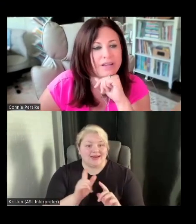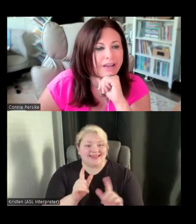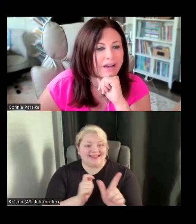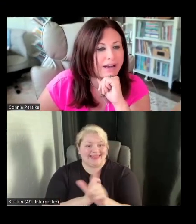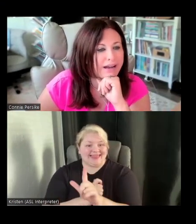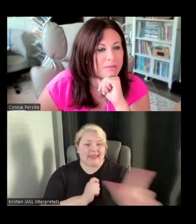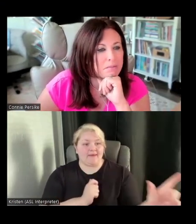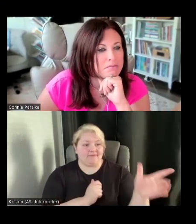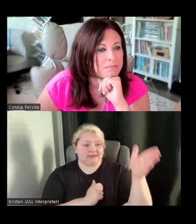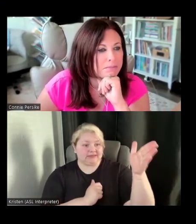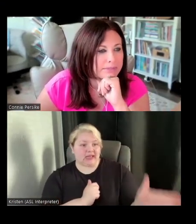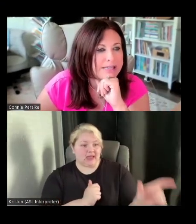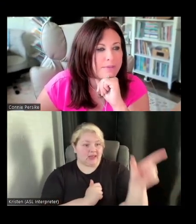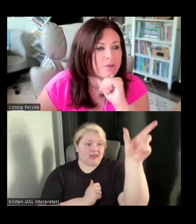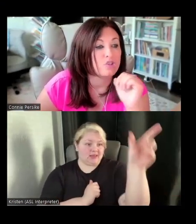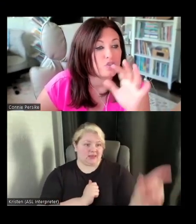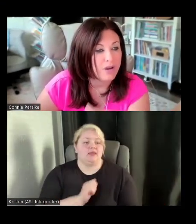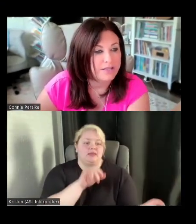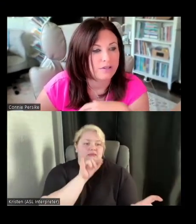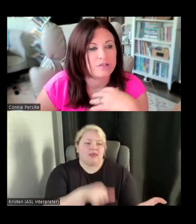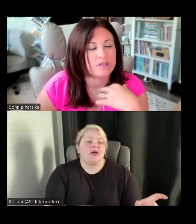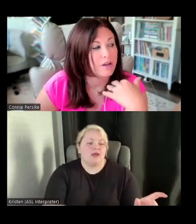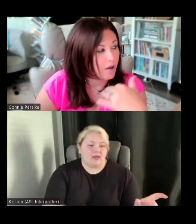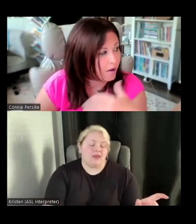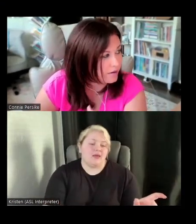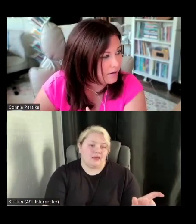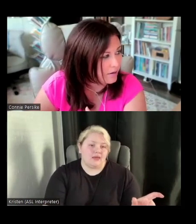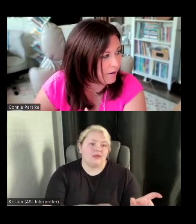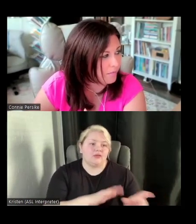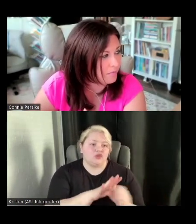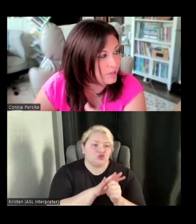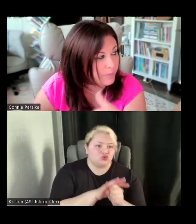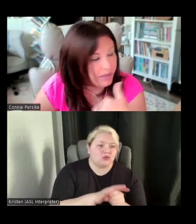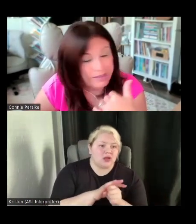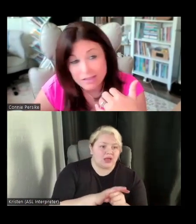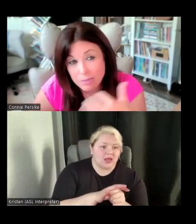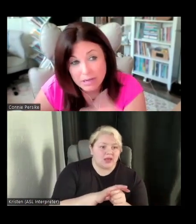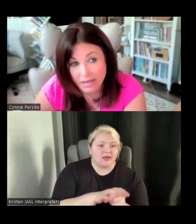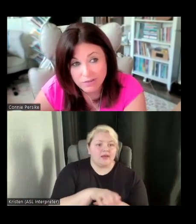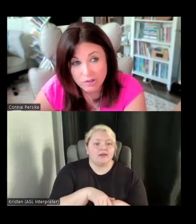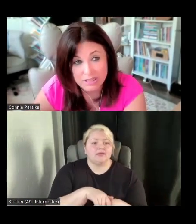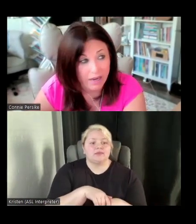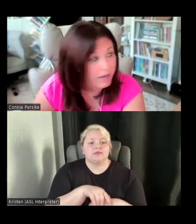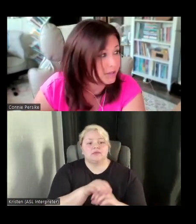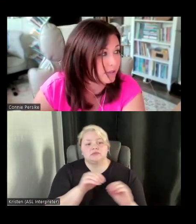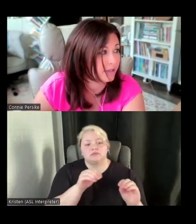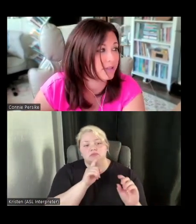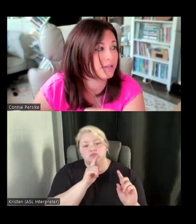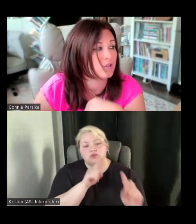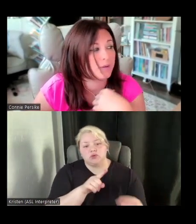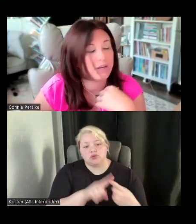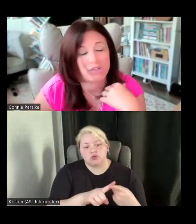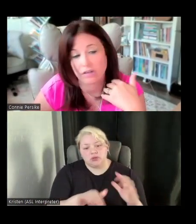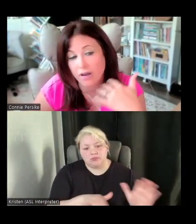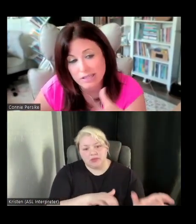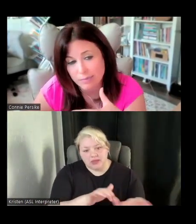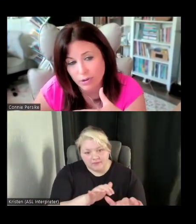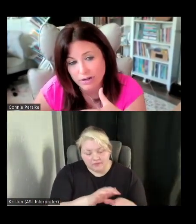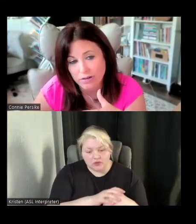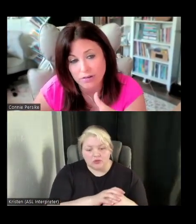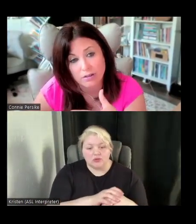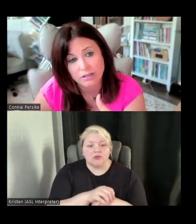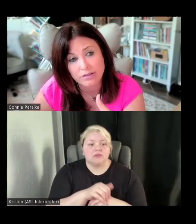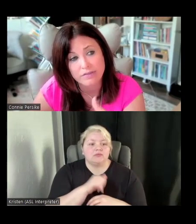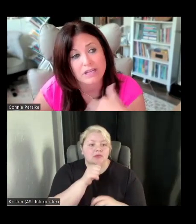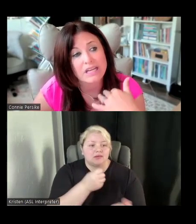wave. Some of those stressors and responses to behaviors that escalate the situation,